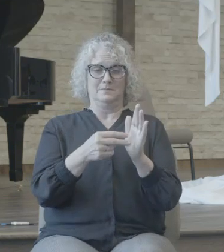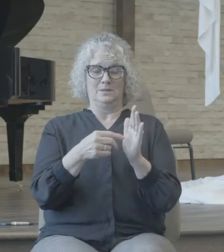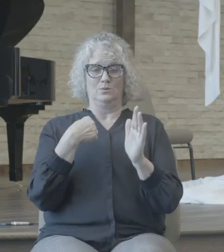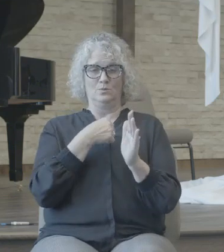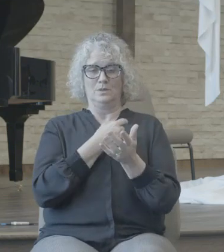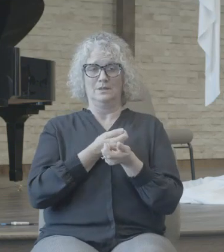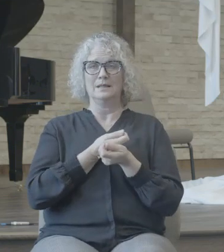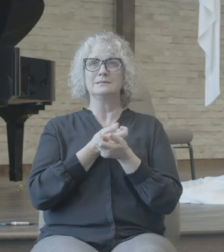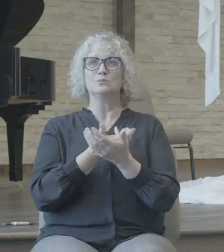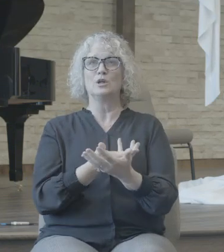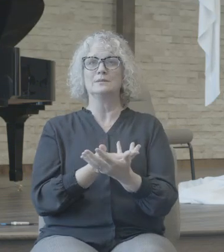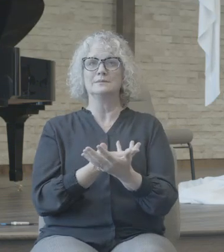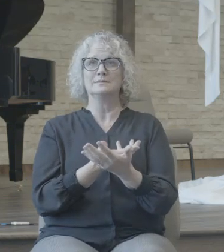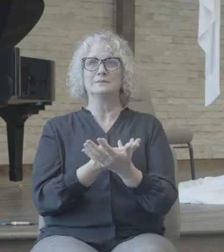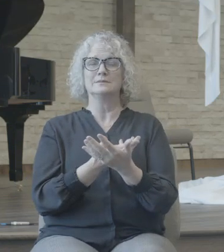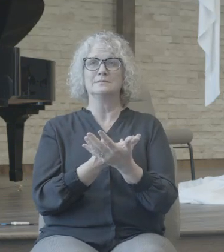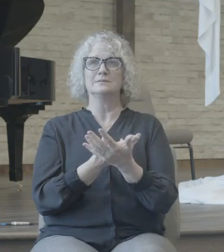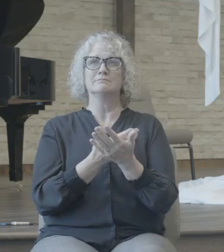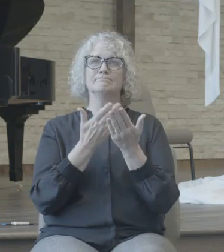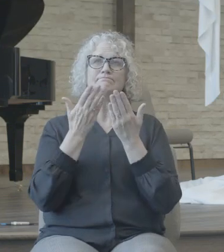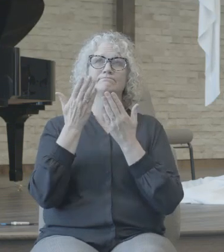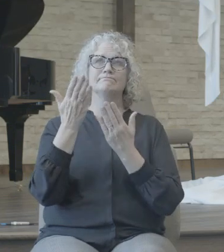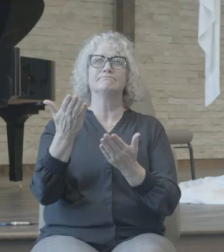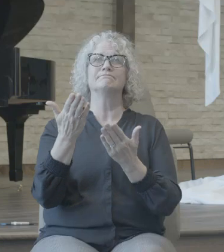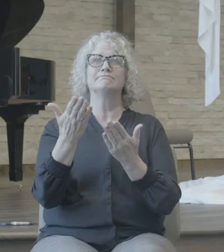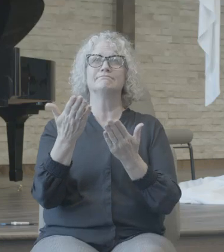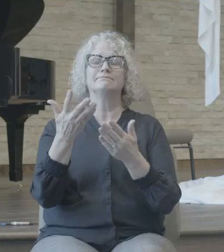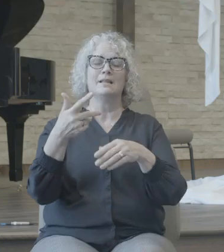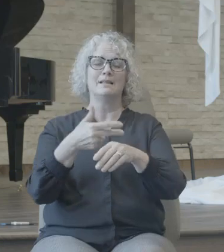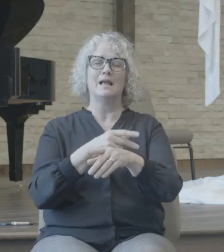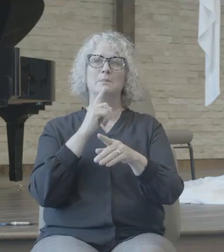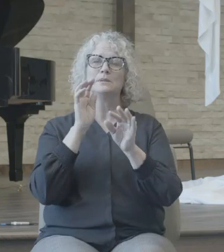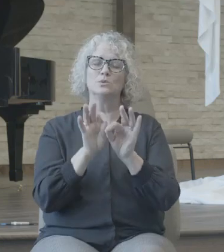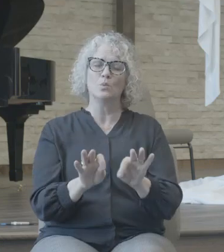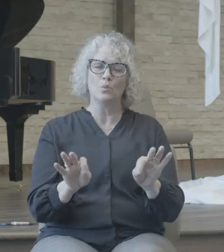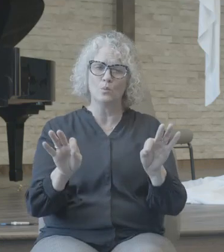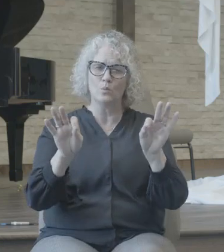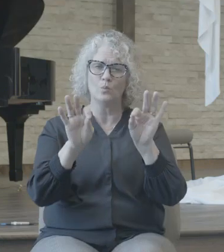expressing, "Worthy is the Lamb."